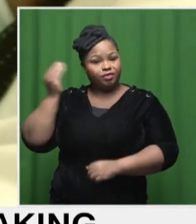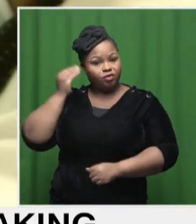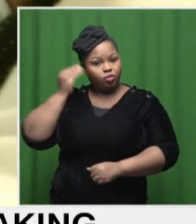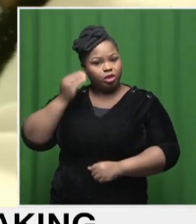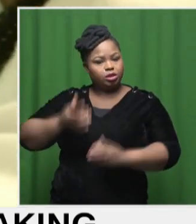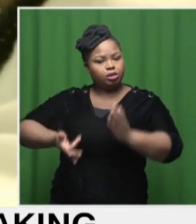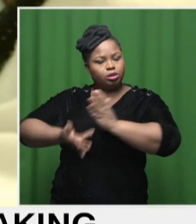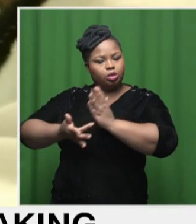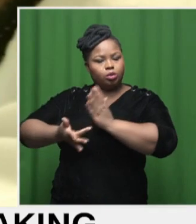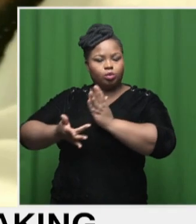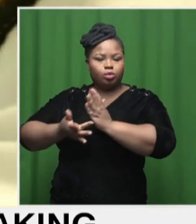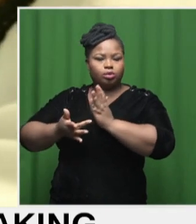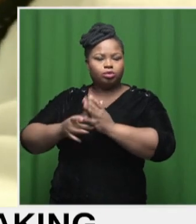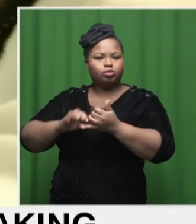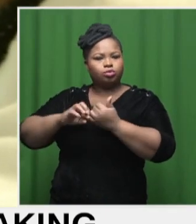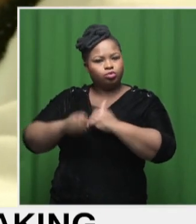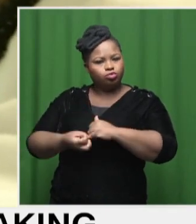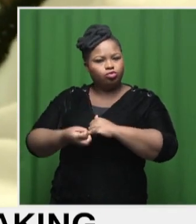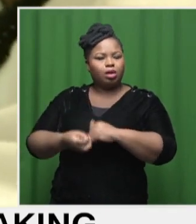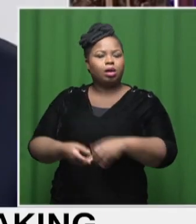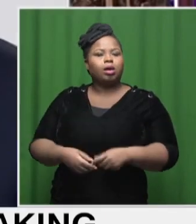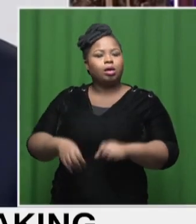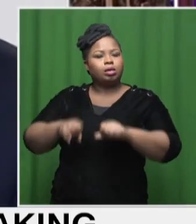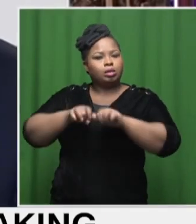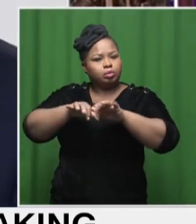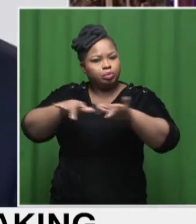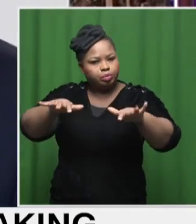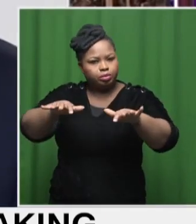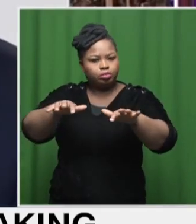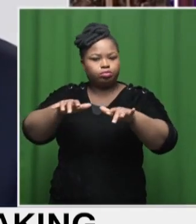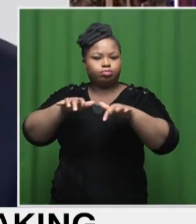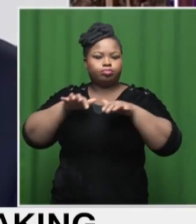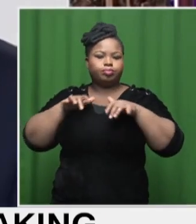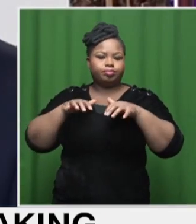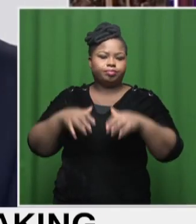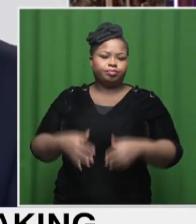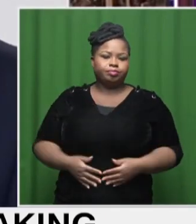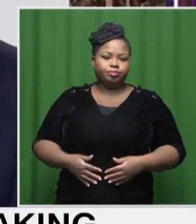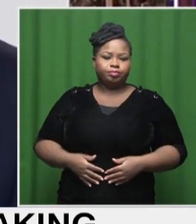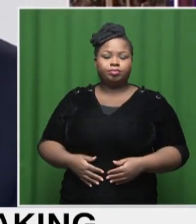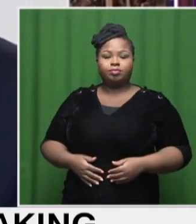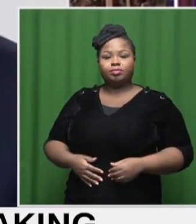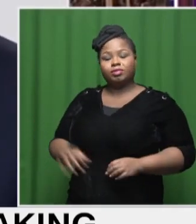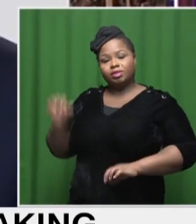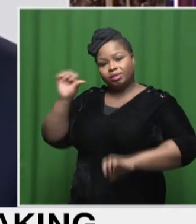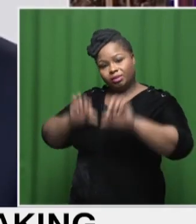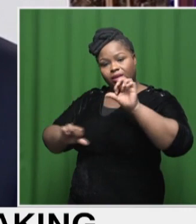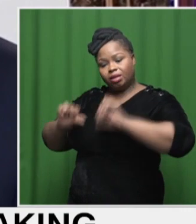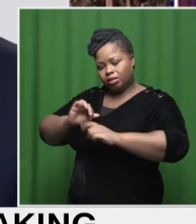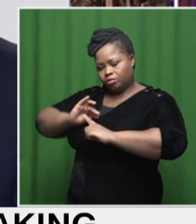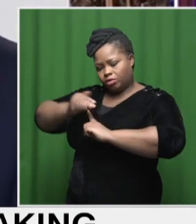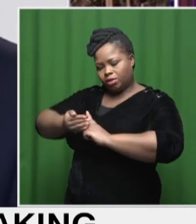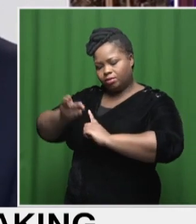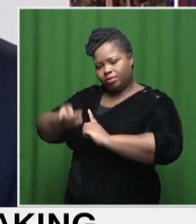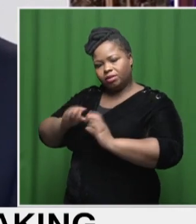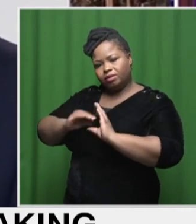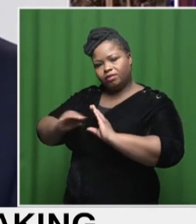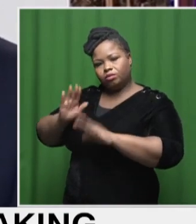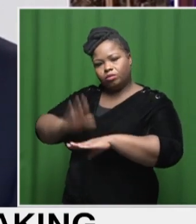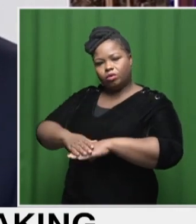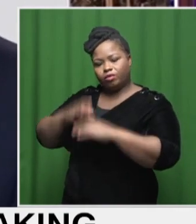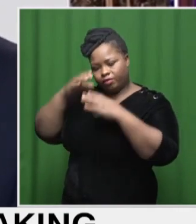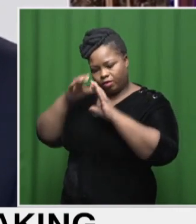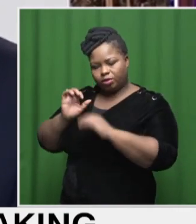technology necessary to fight the new pandemic. We have to protect science and invest in science, because the only reason